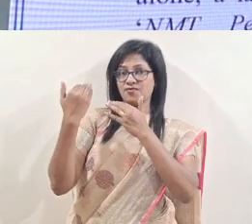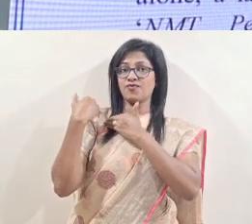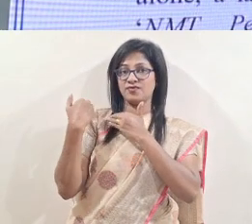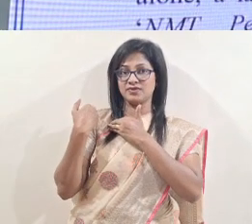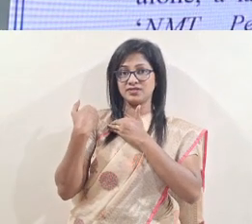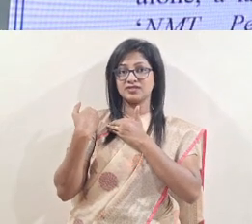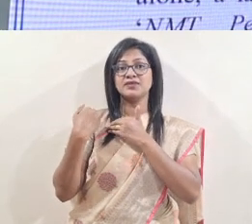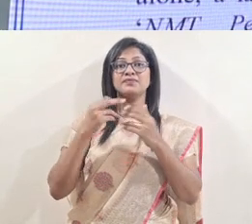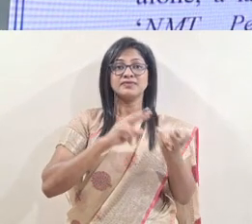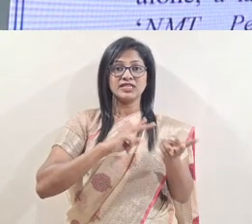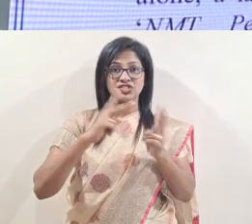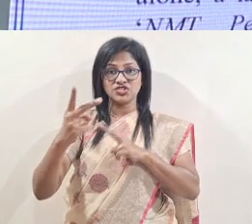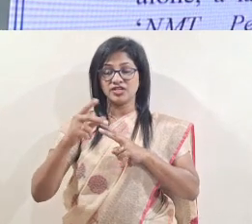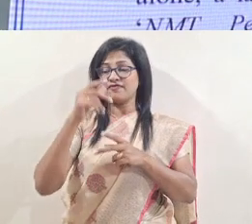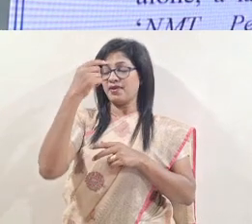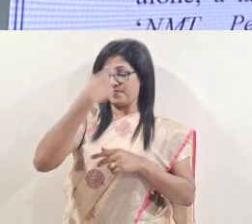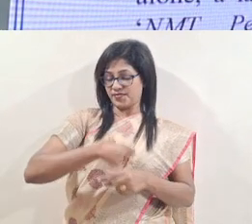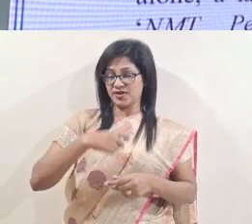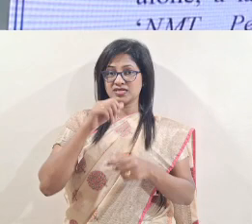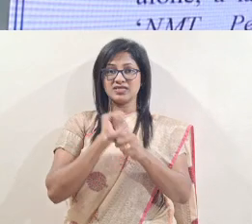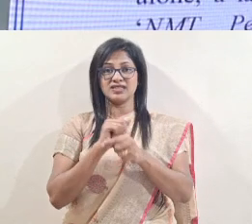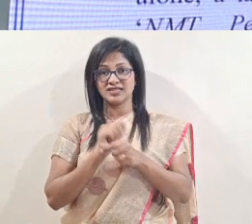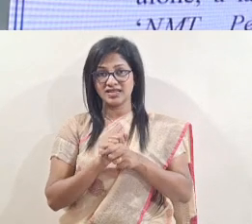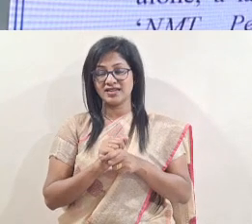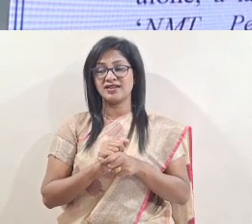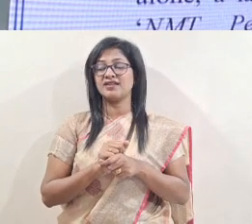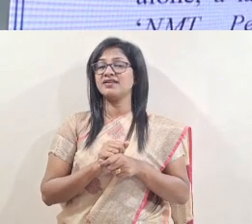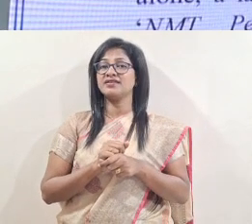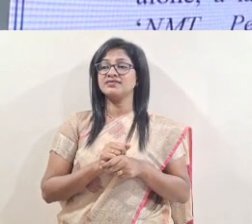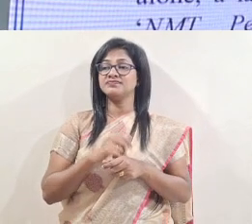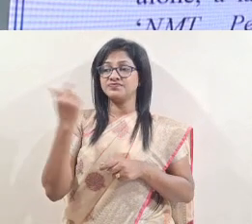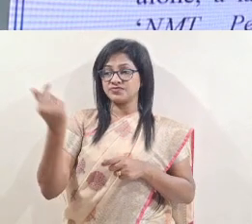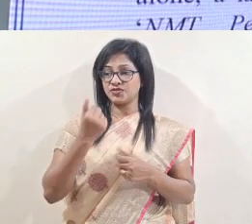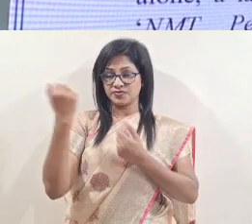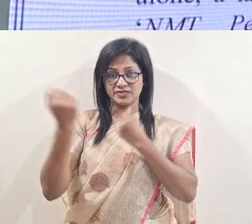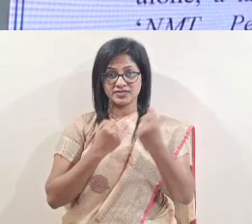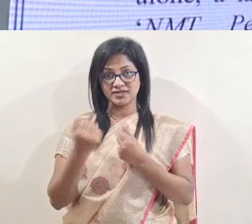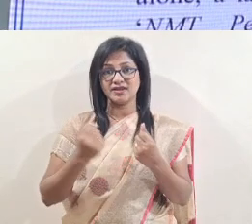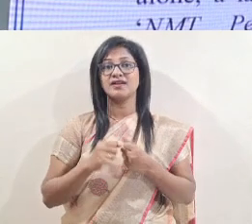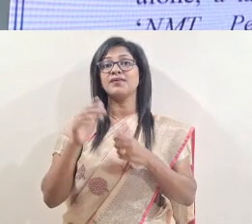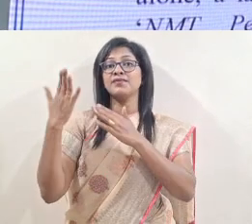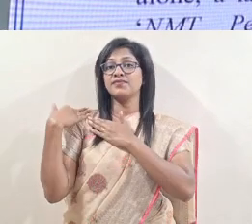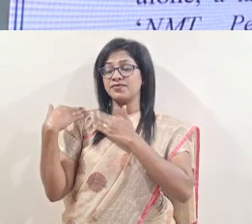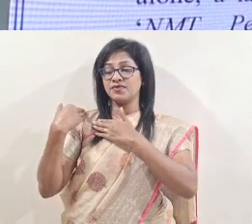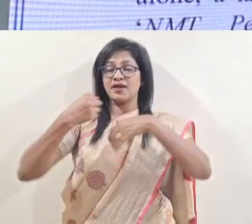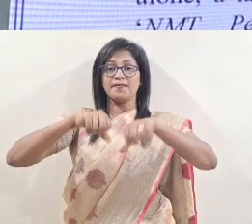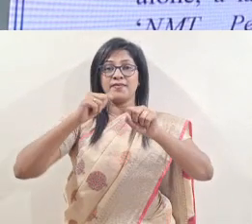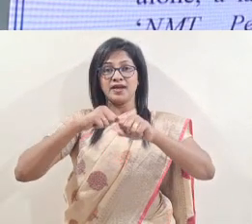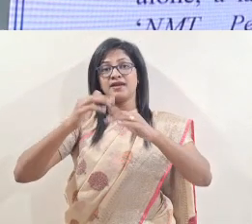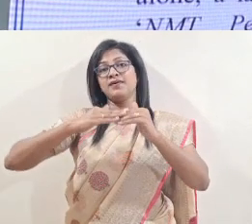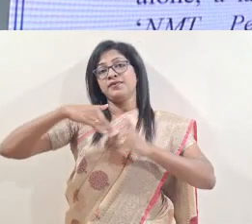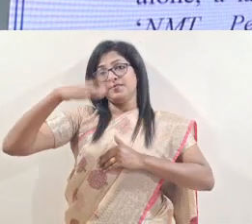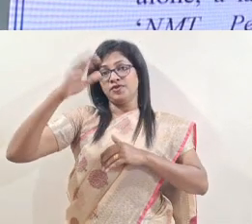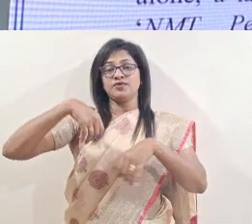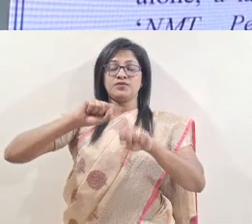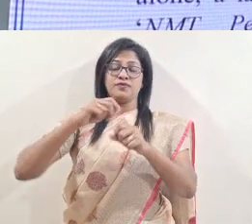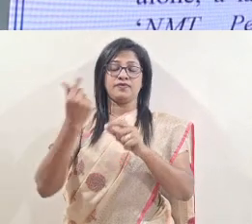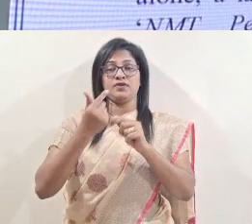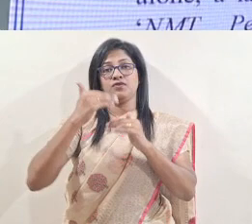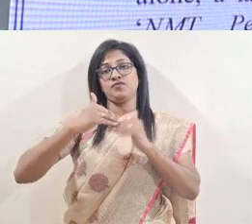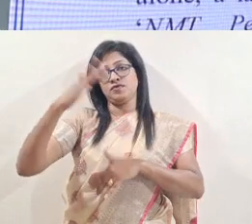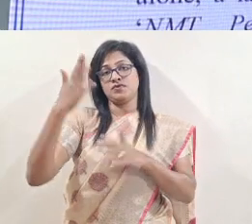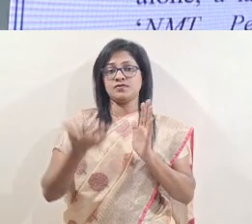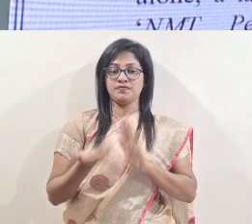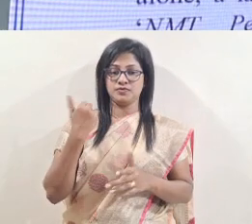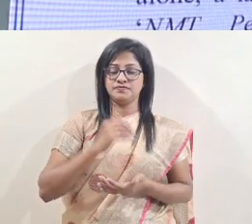towards the personal vehicle or the use of car, but the ownership of two-wheeler increased the usage of two-wheelers. But it was not the case in